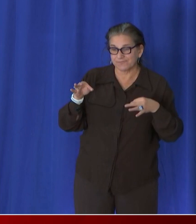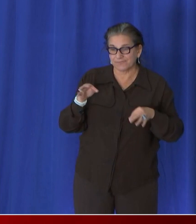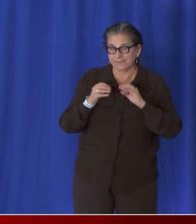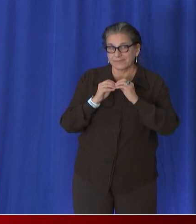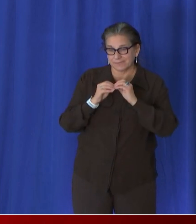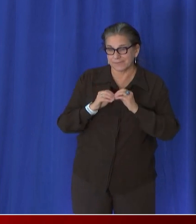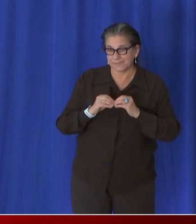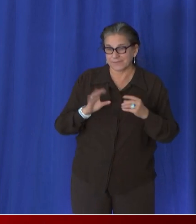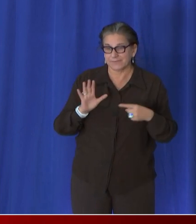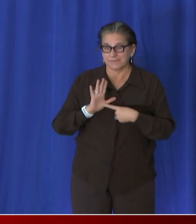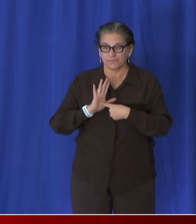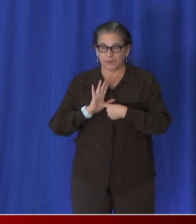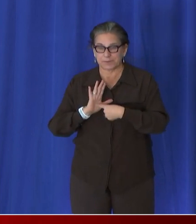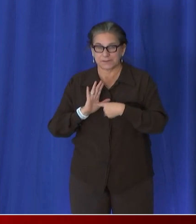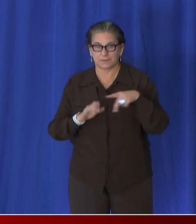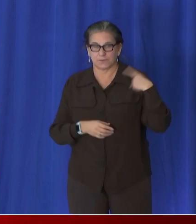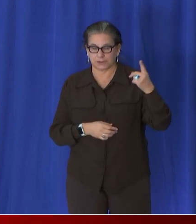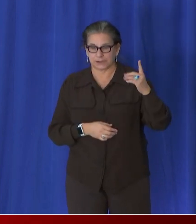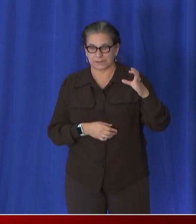In both cases.